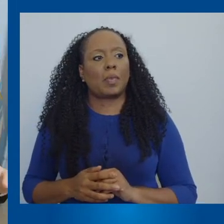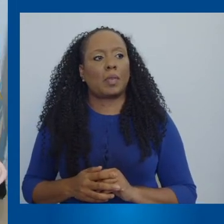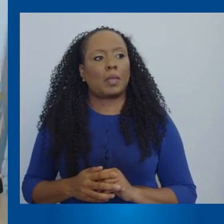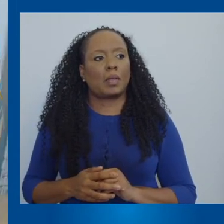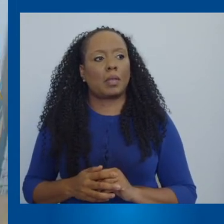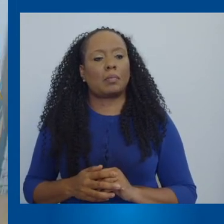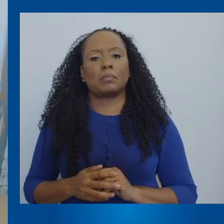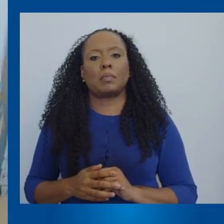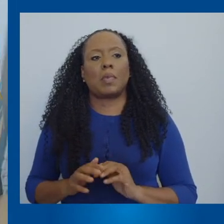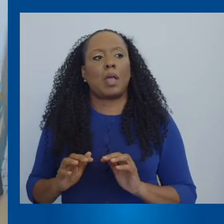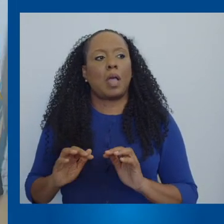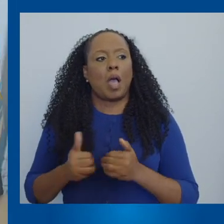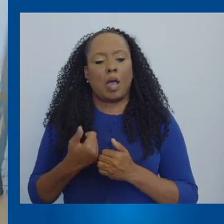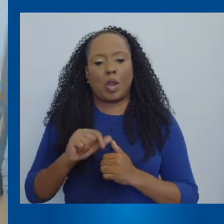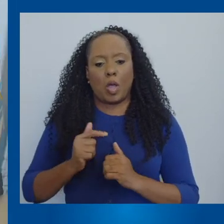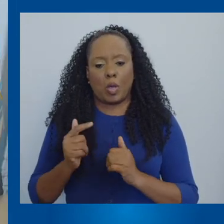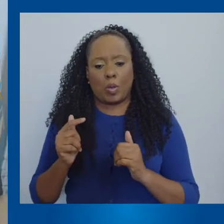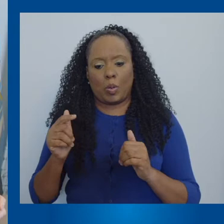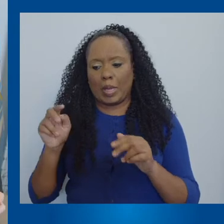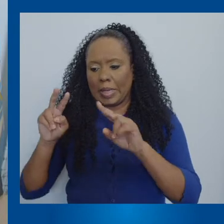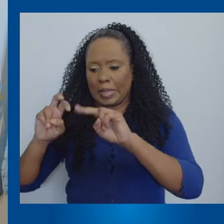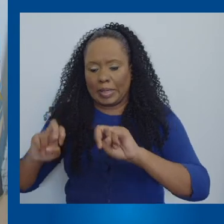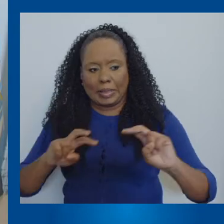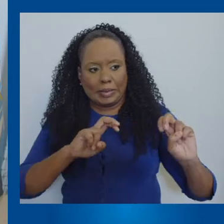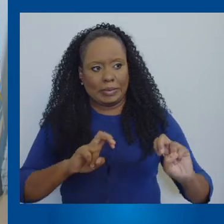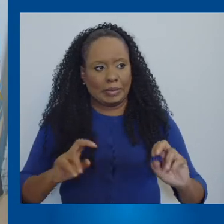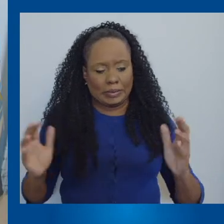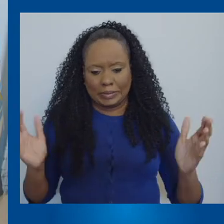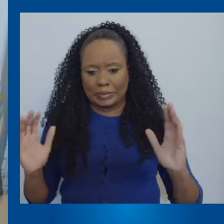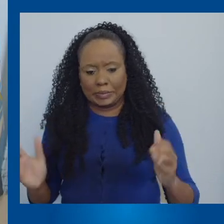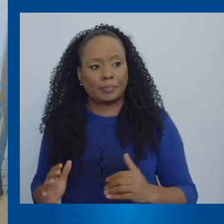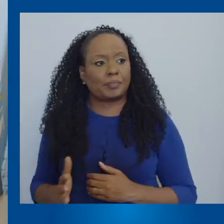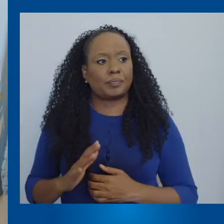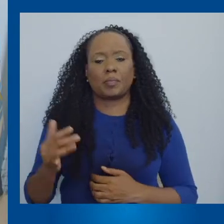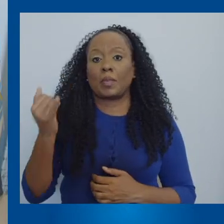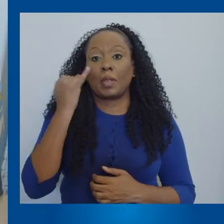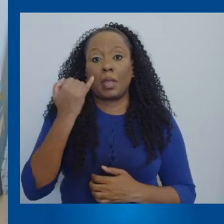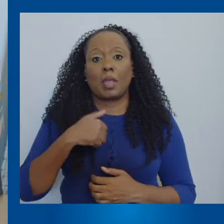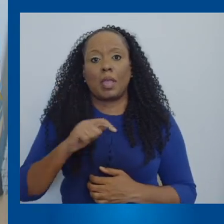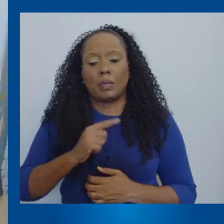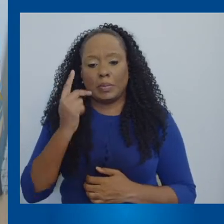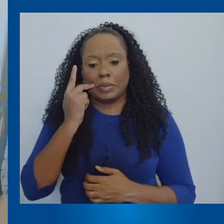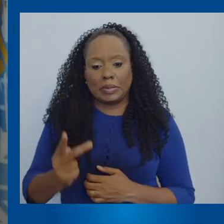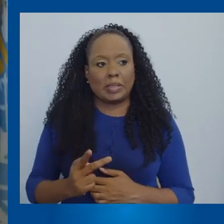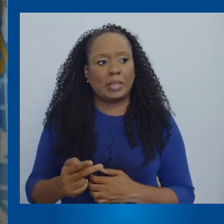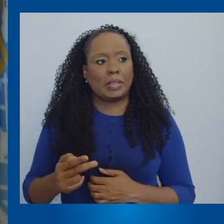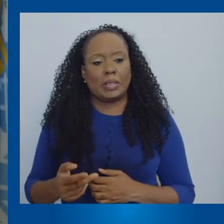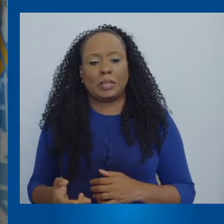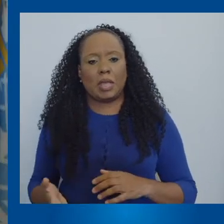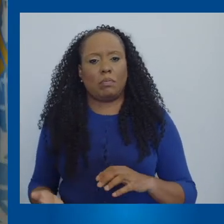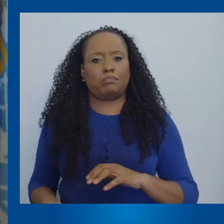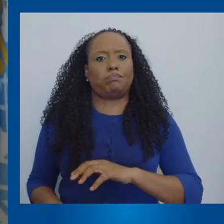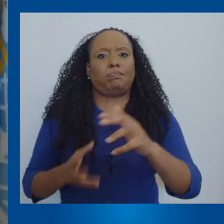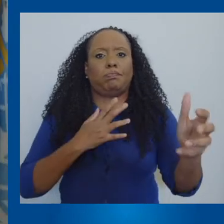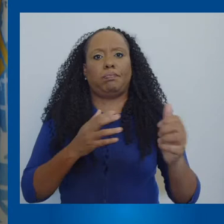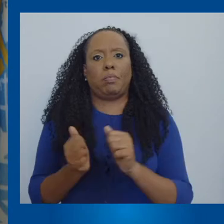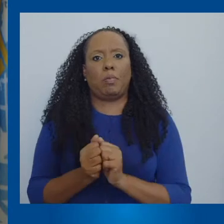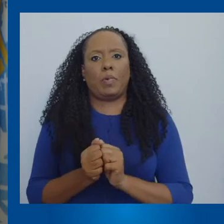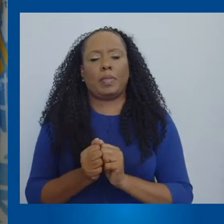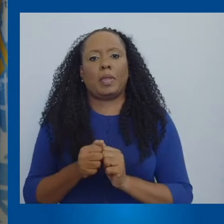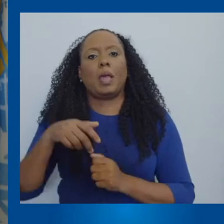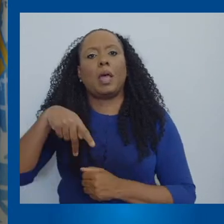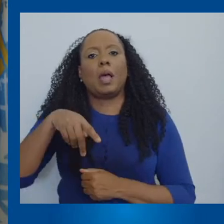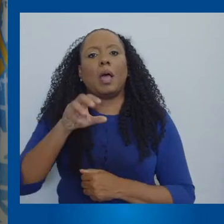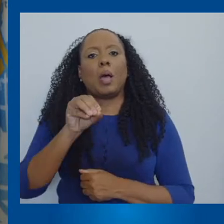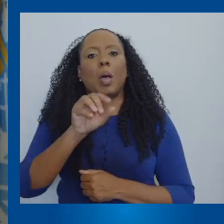Well, if we look at the triple planetary crisis, the crisis of climate change, crisis of nature loss, the crisis of pollution and waste, what drives